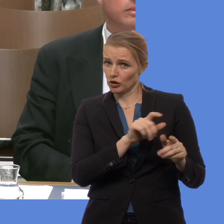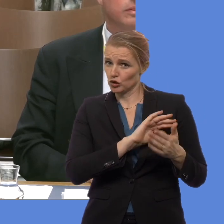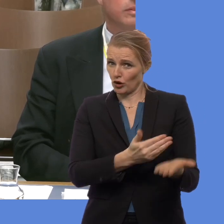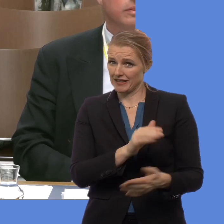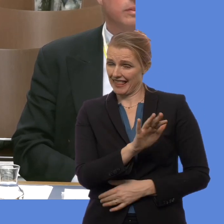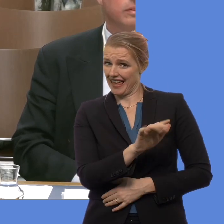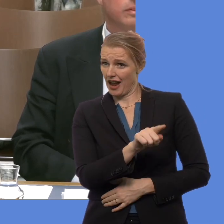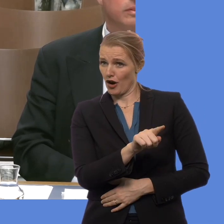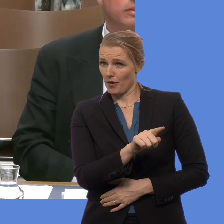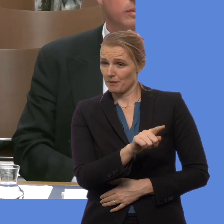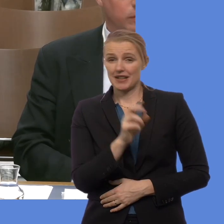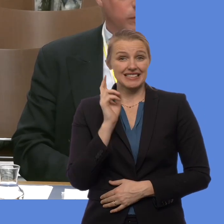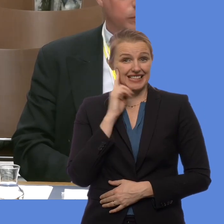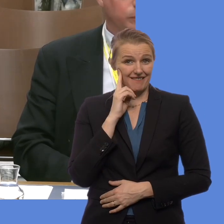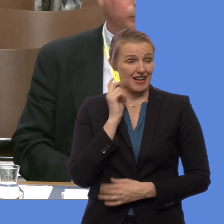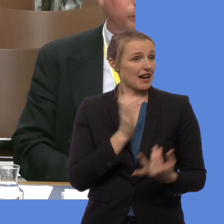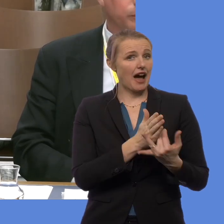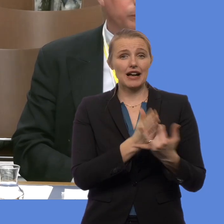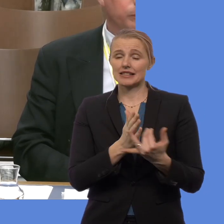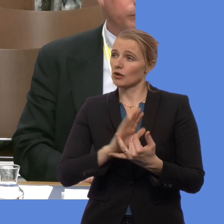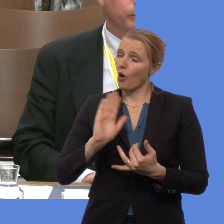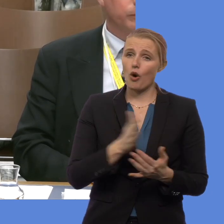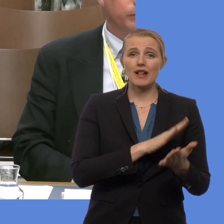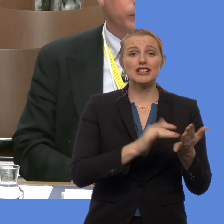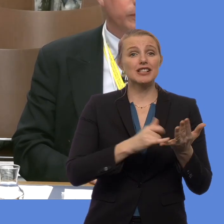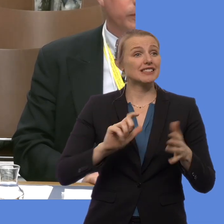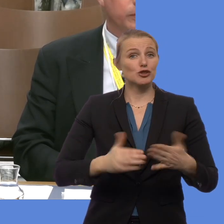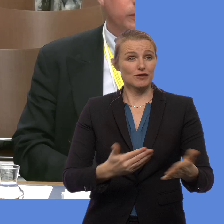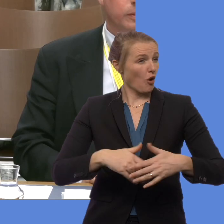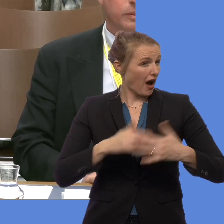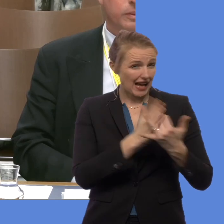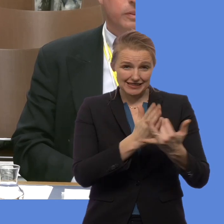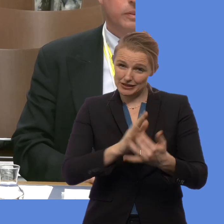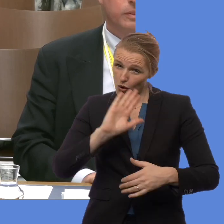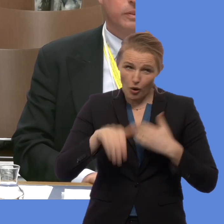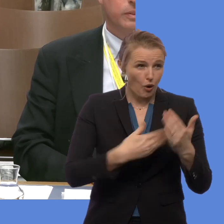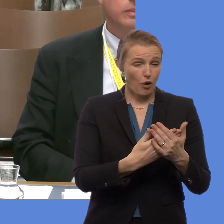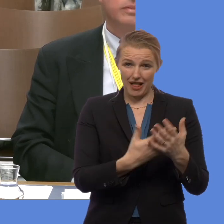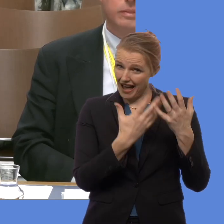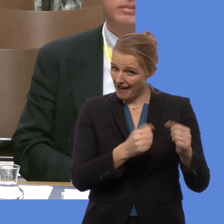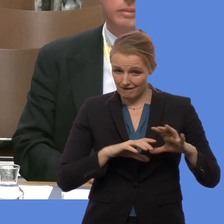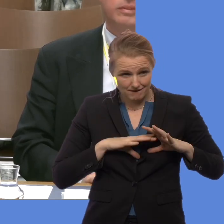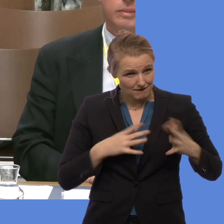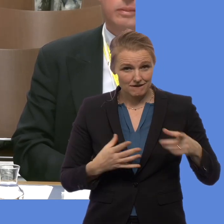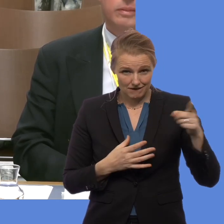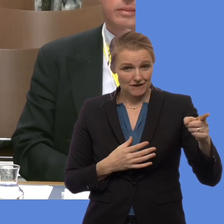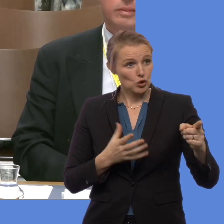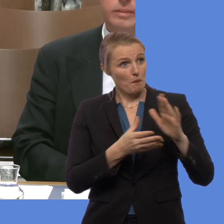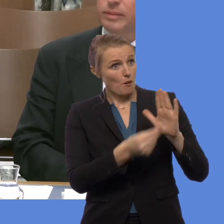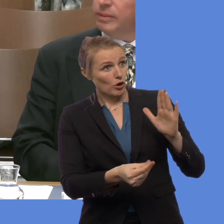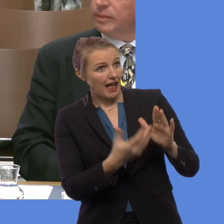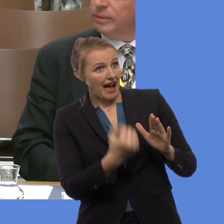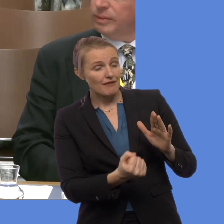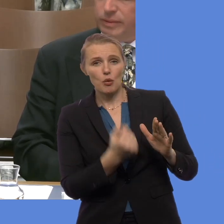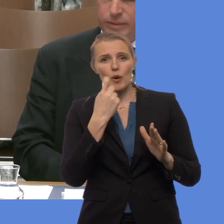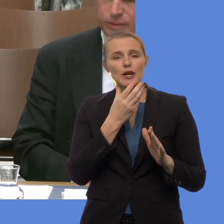people to access all health and social care services. So there's already models there that we can look at. And the